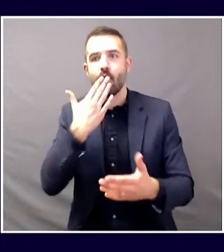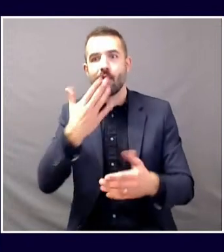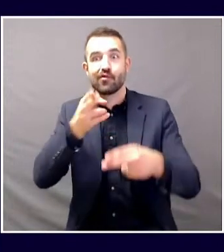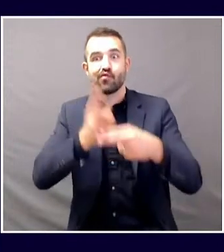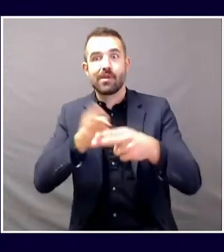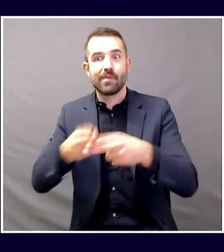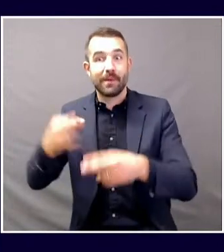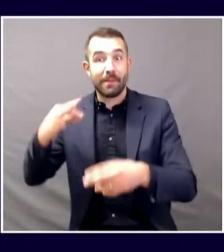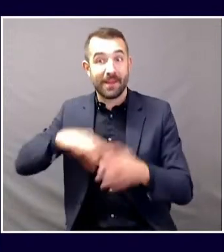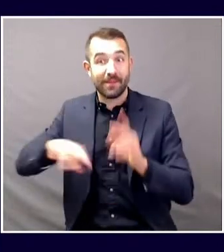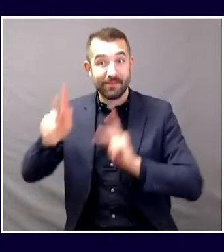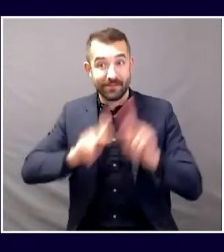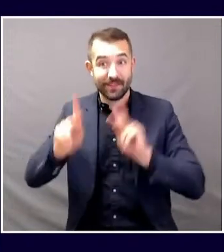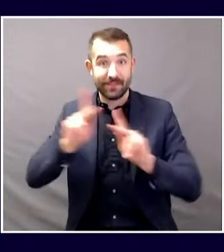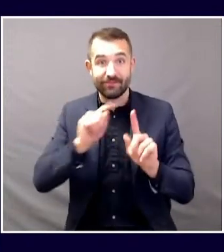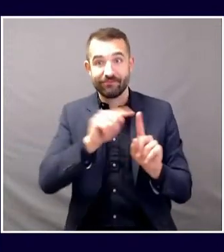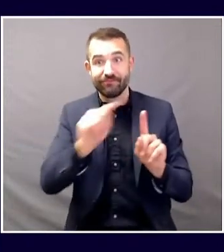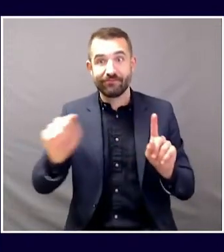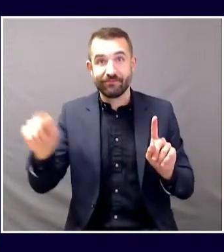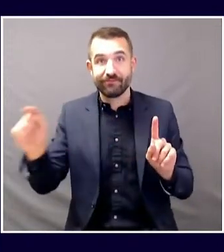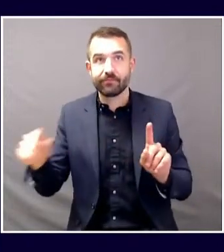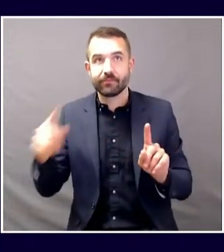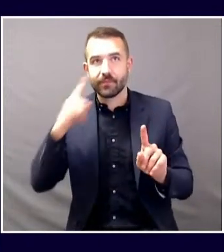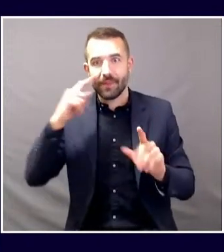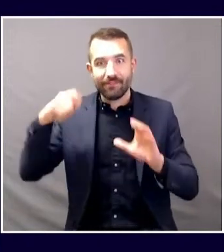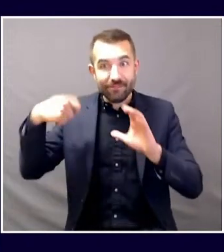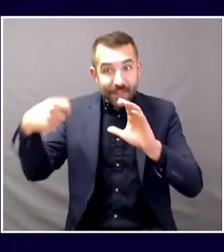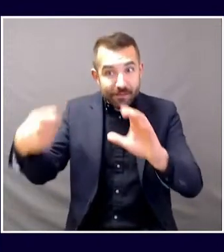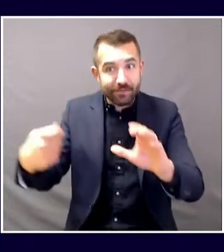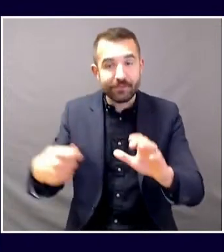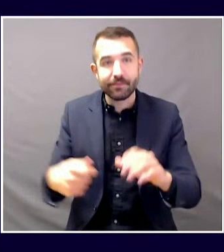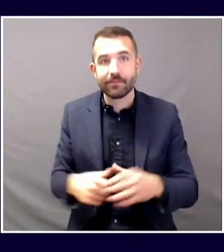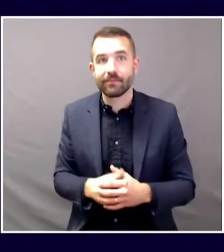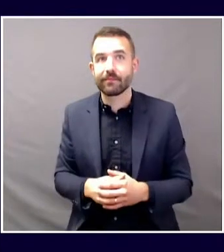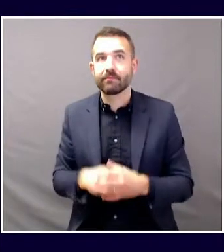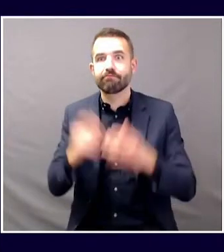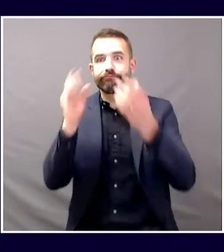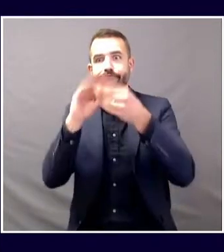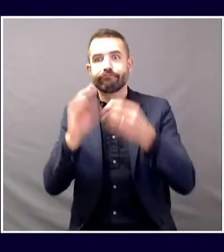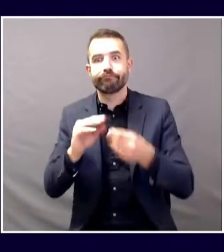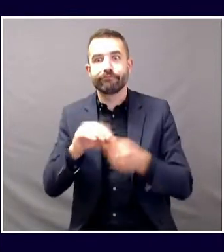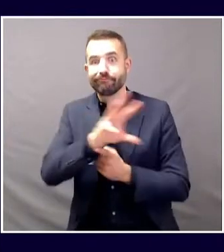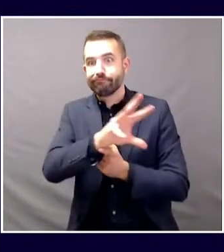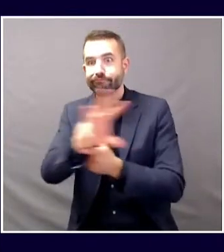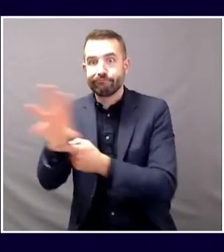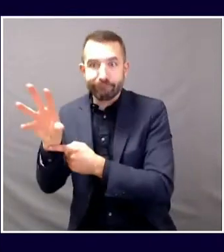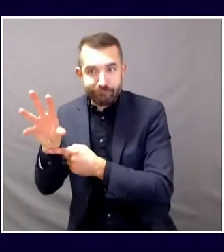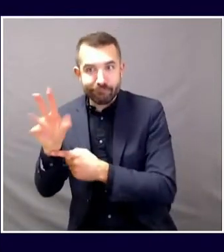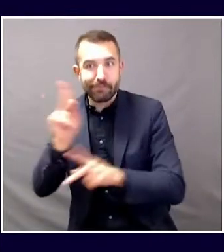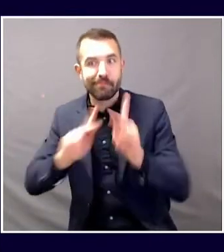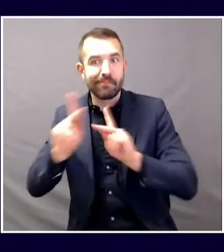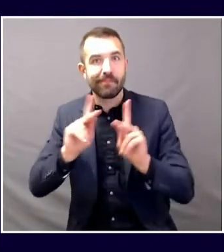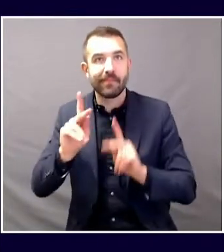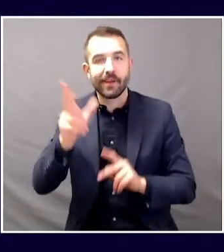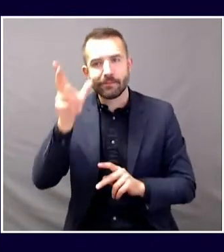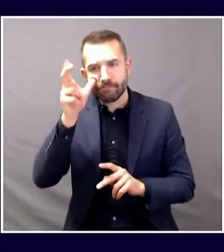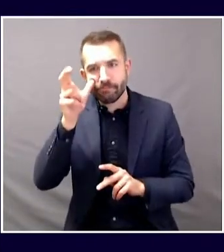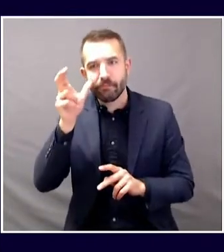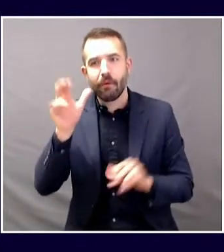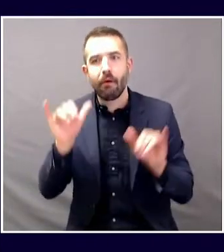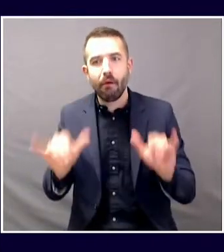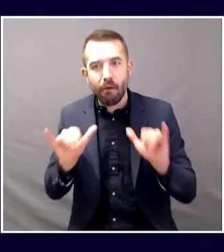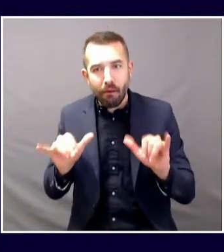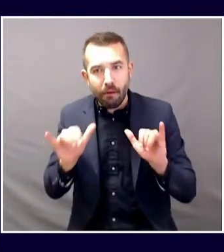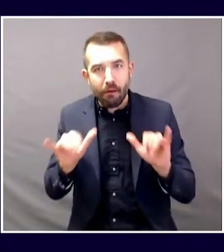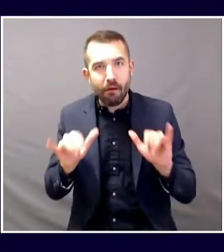speak to a different audience than I typically speak to, or than Commissioner Rambrew or Governor Mills may speak to reach out to them. One